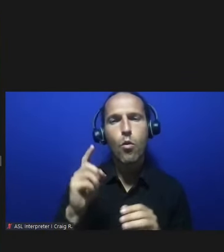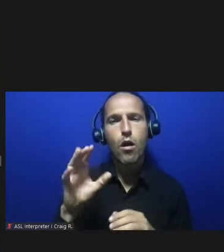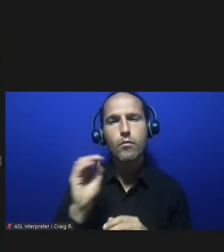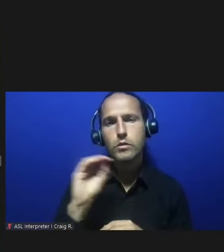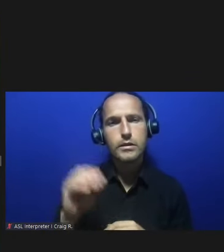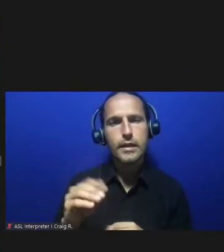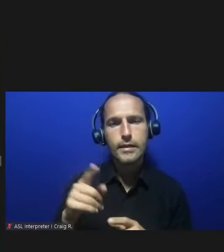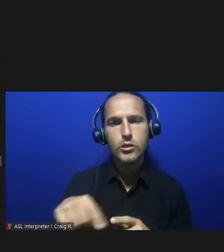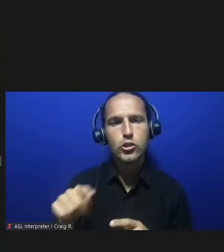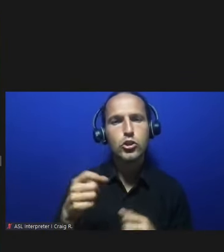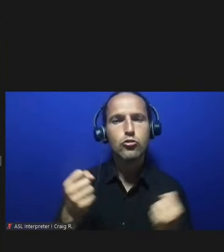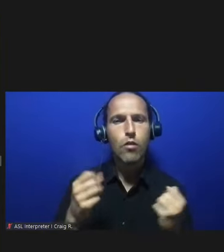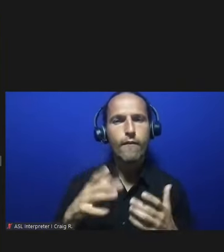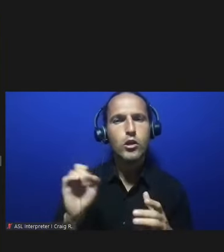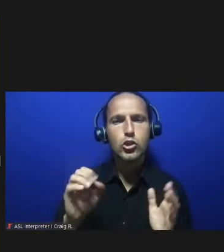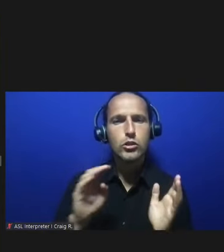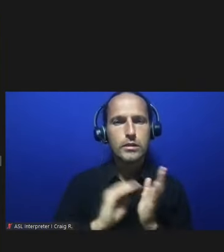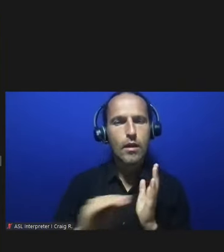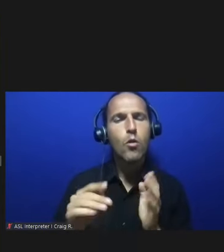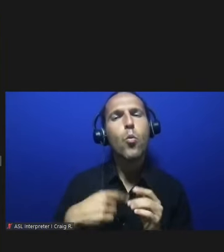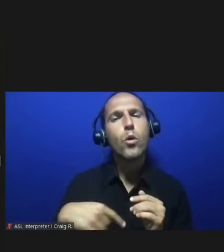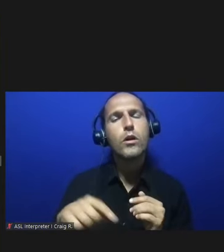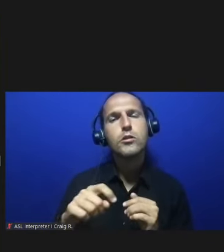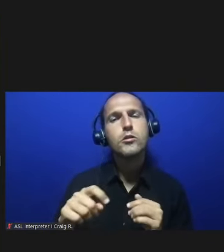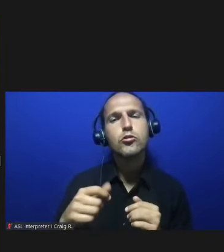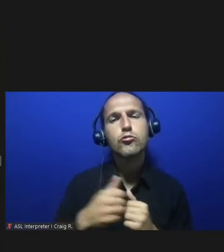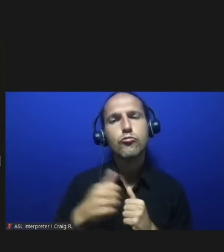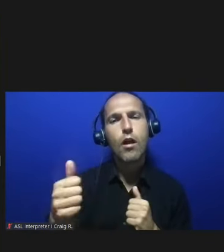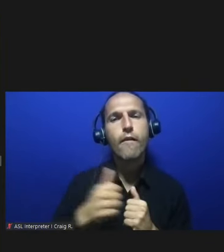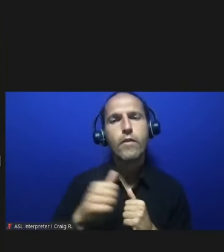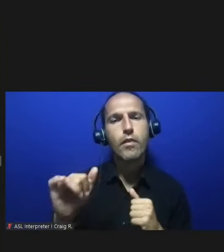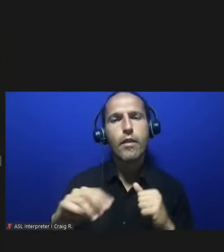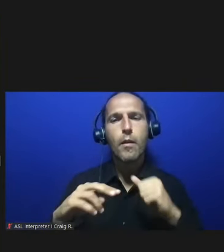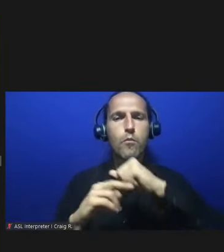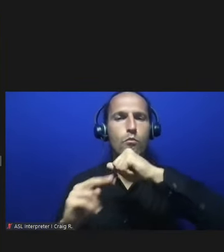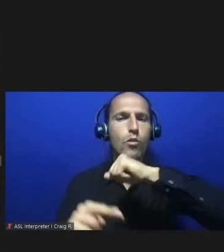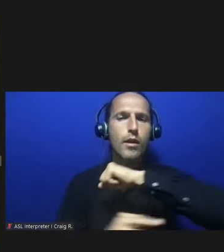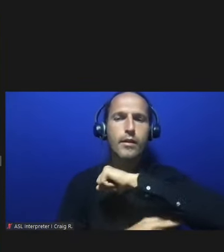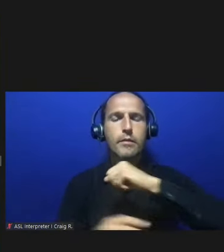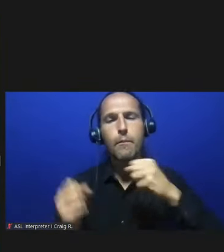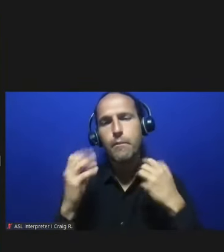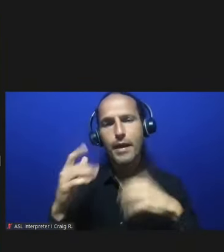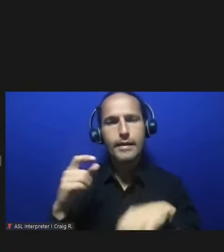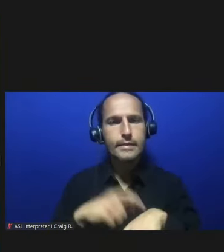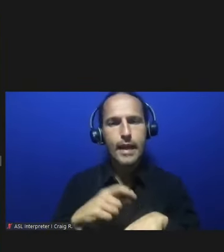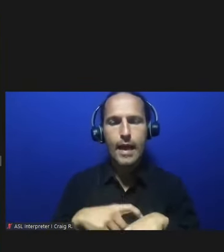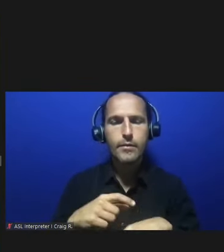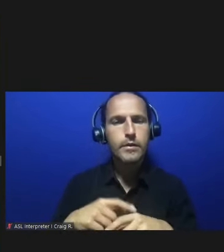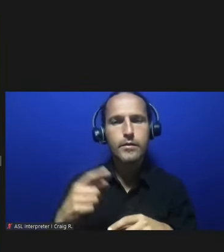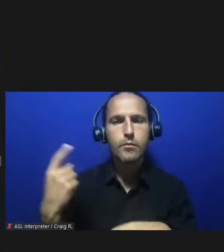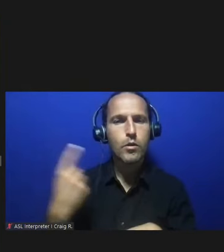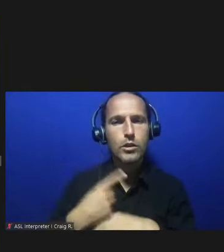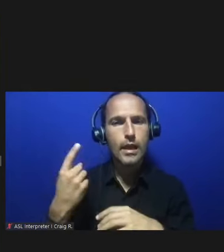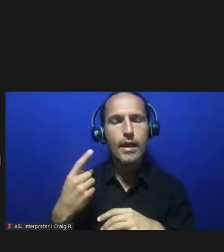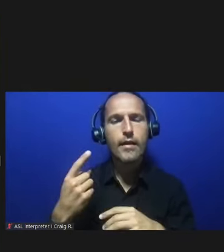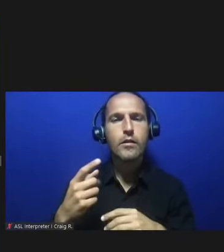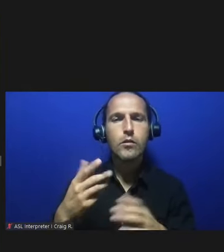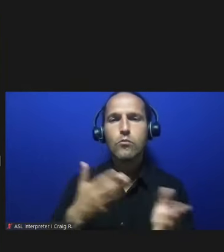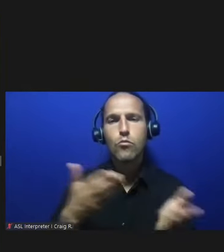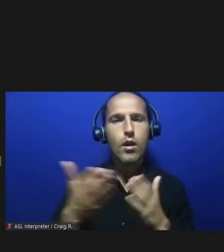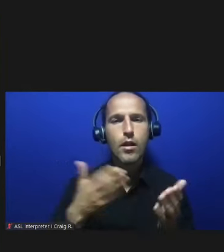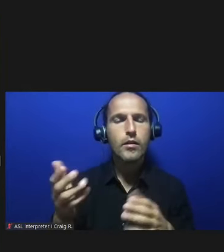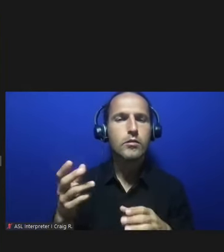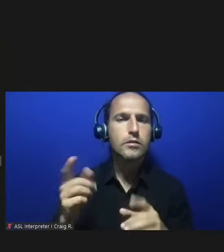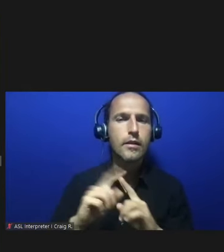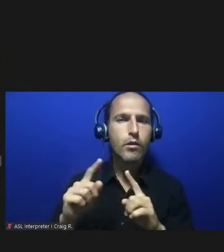drivers should be exempt. We travel across the bridges many different times per day, transporting